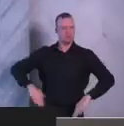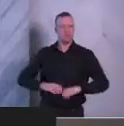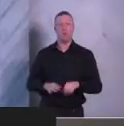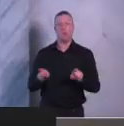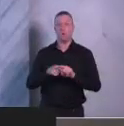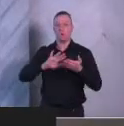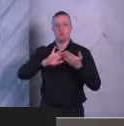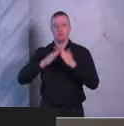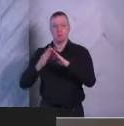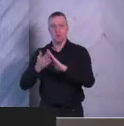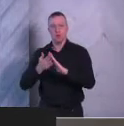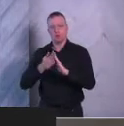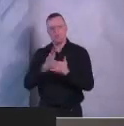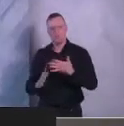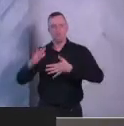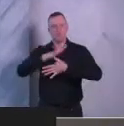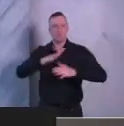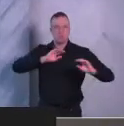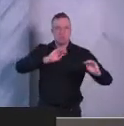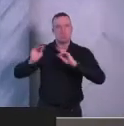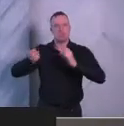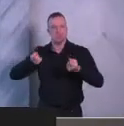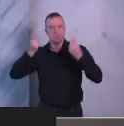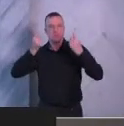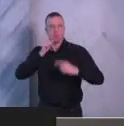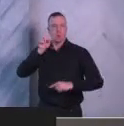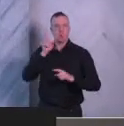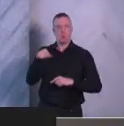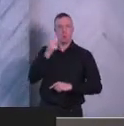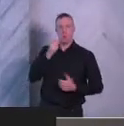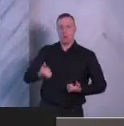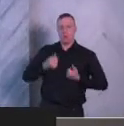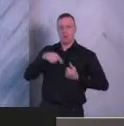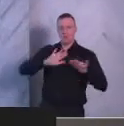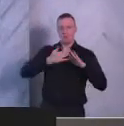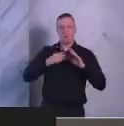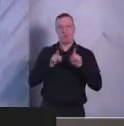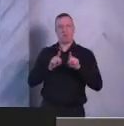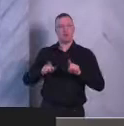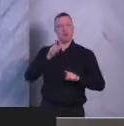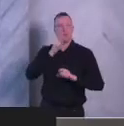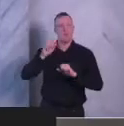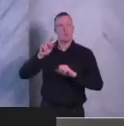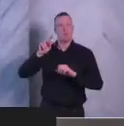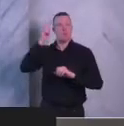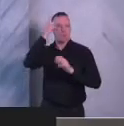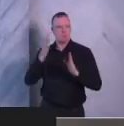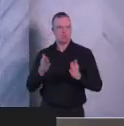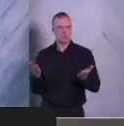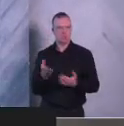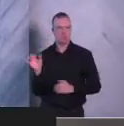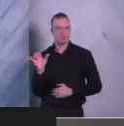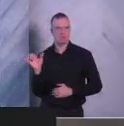with educating and understanding not only our community members, but also our politicians about